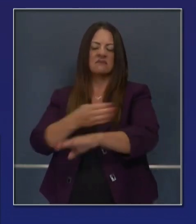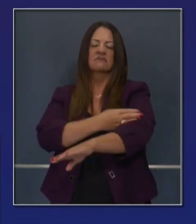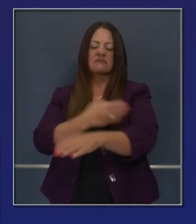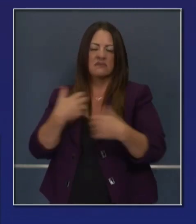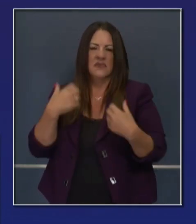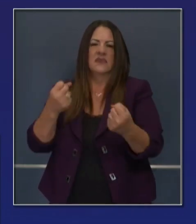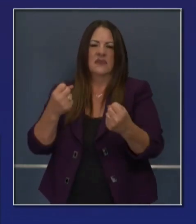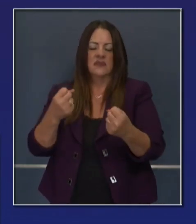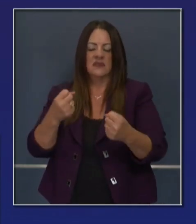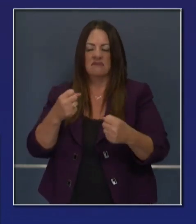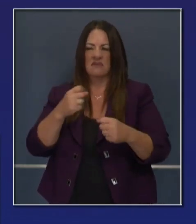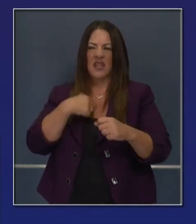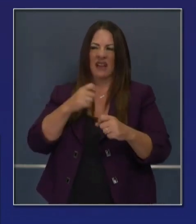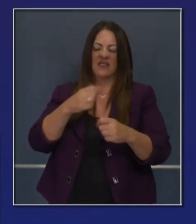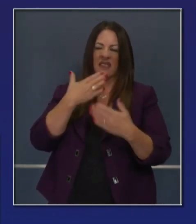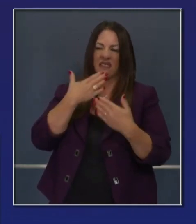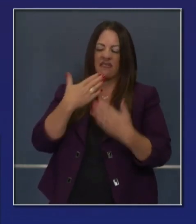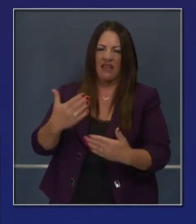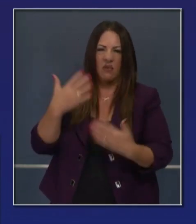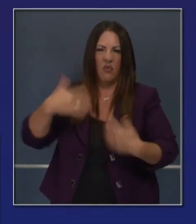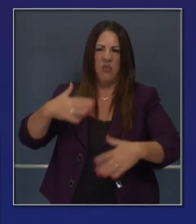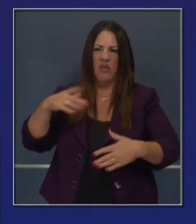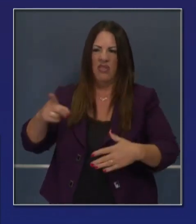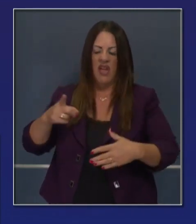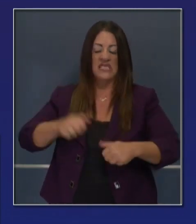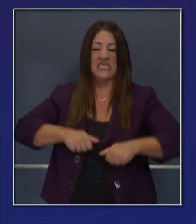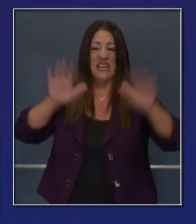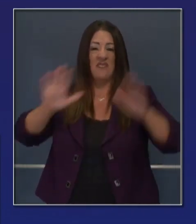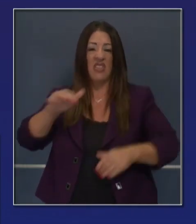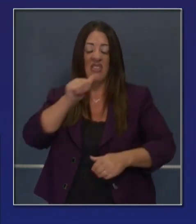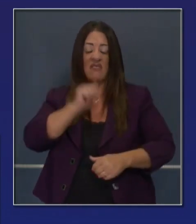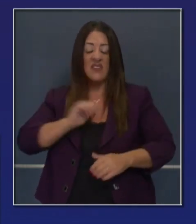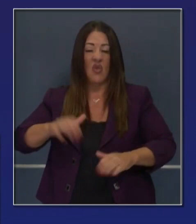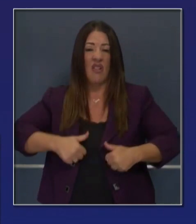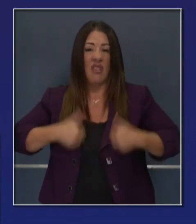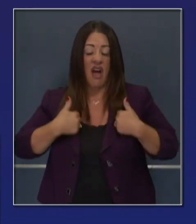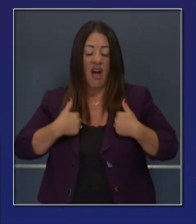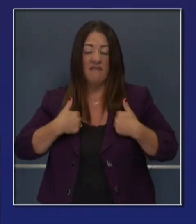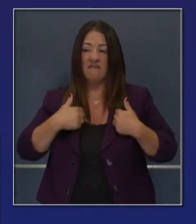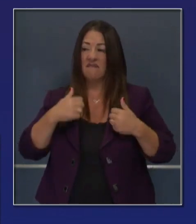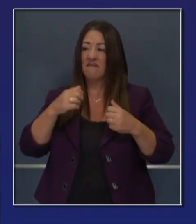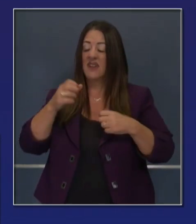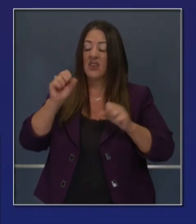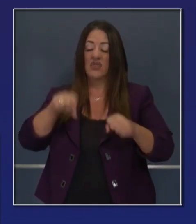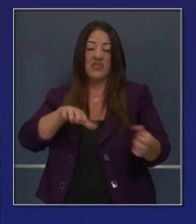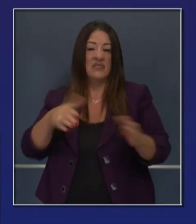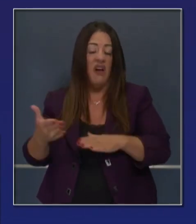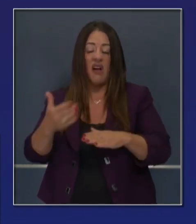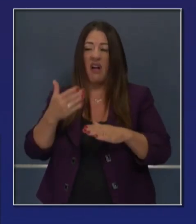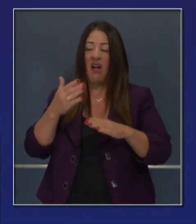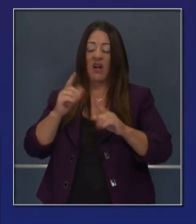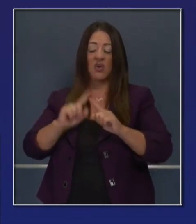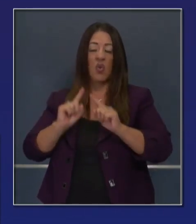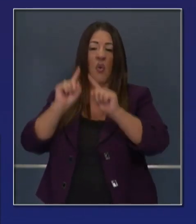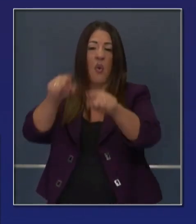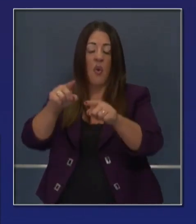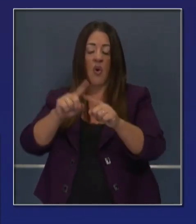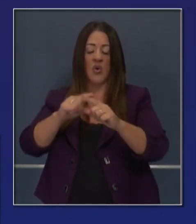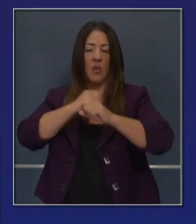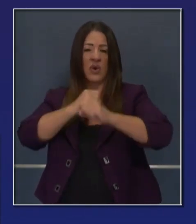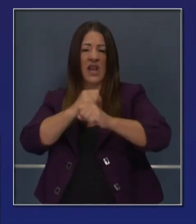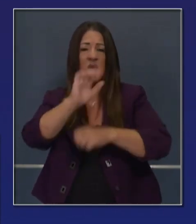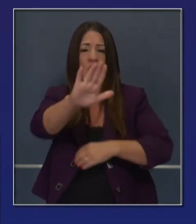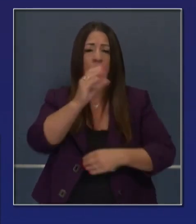men and women that go on the front lines, that quite literally put their lives on the line to protect your property and to protect